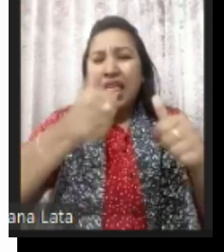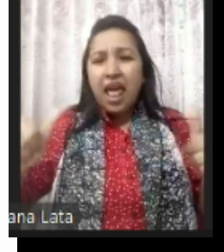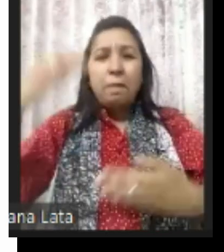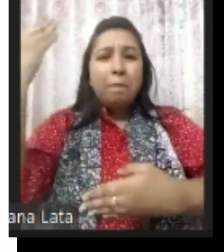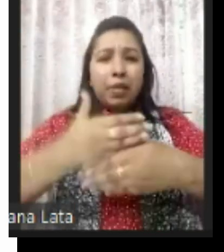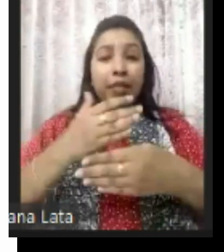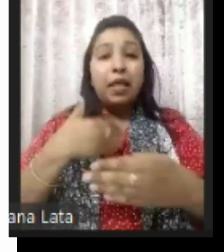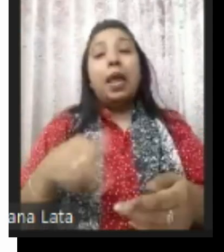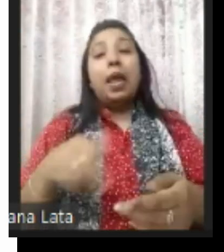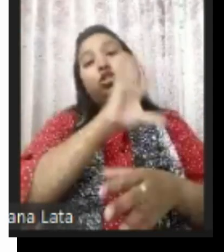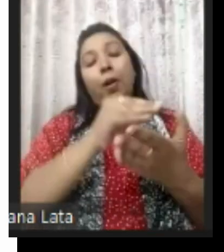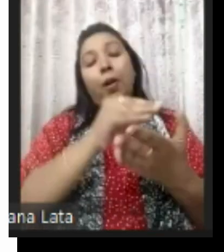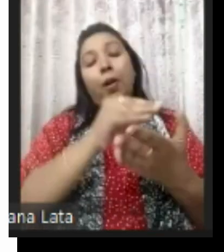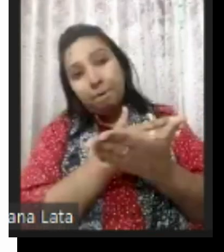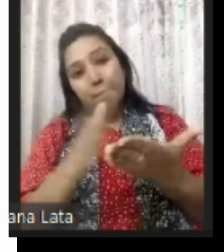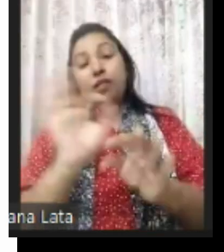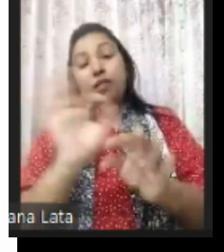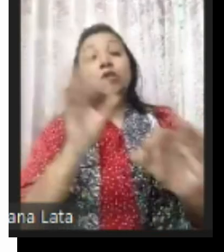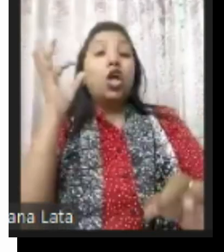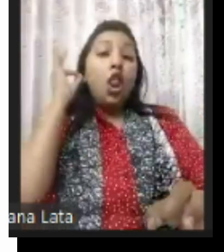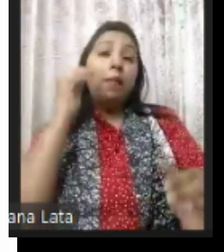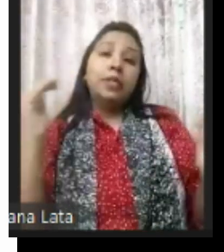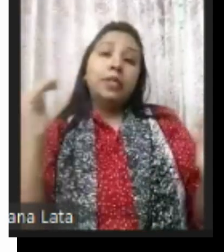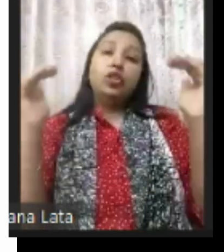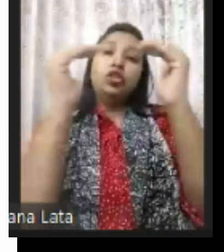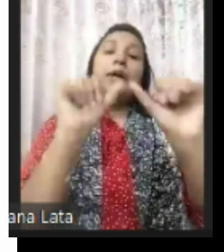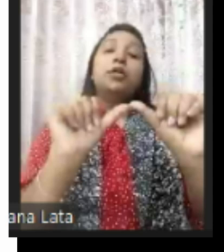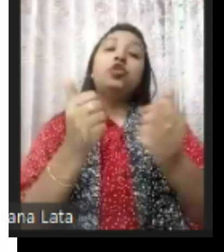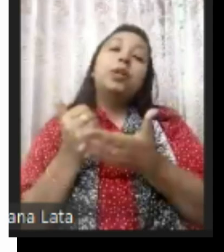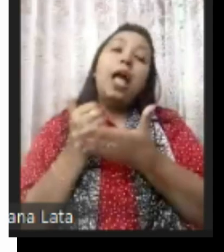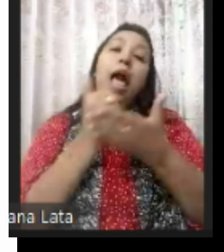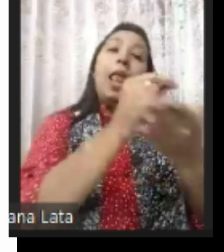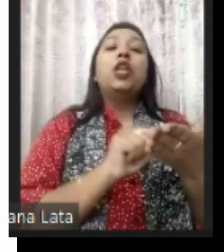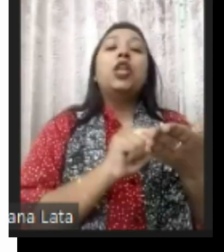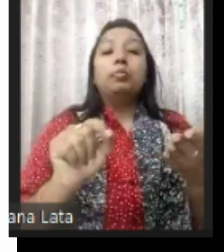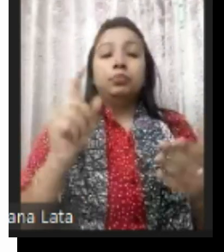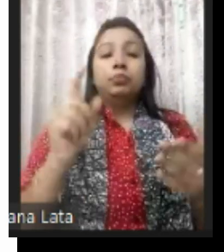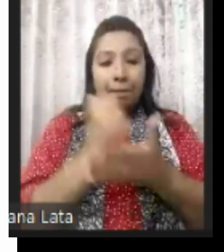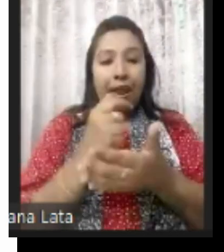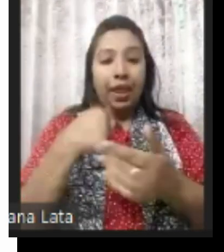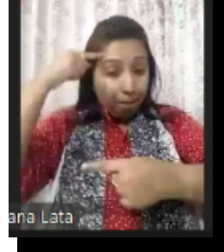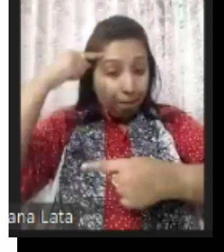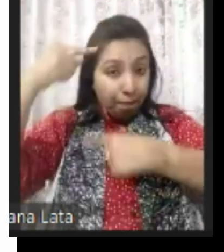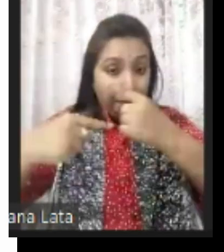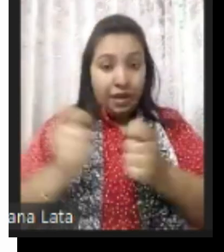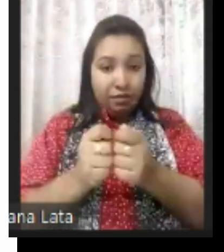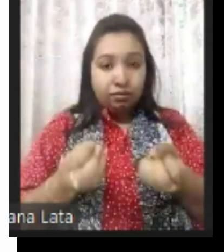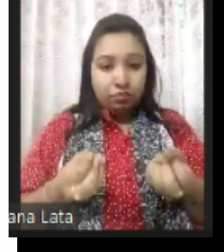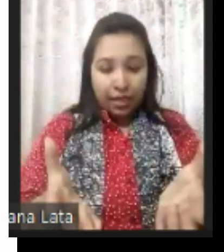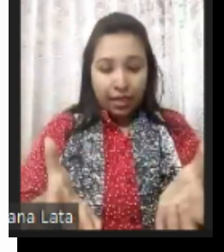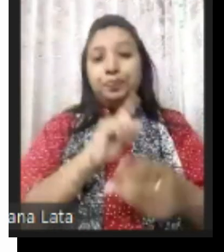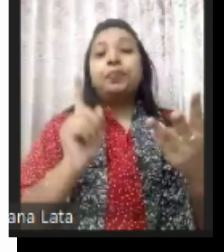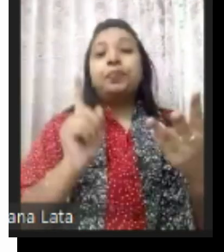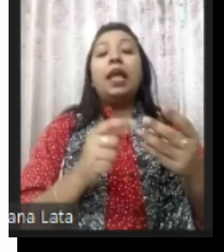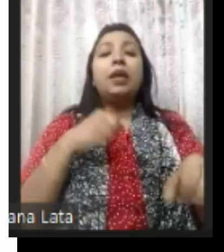For creating decent employment, we have several activities, including skill development program. We are organizing trade fair, job fair. We are